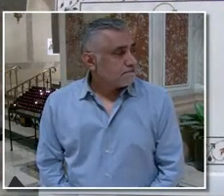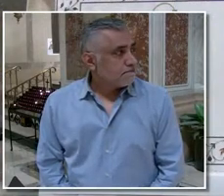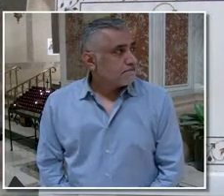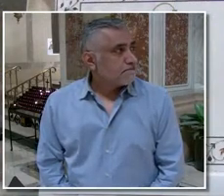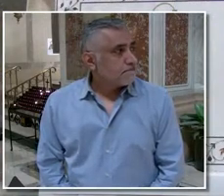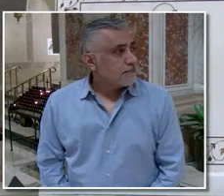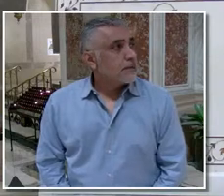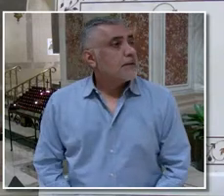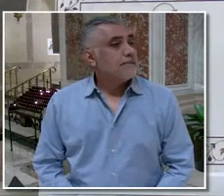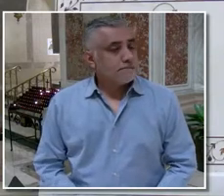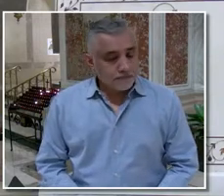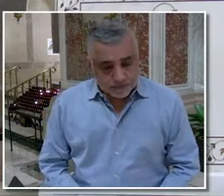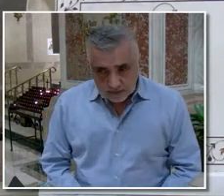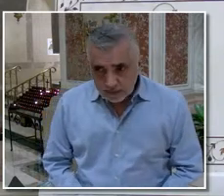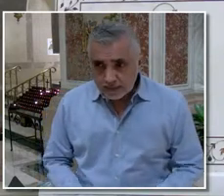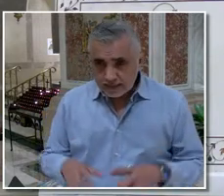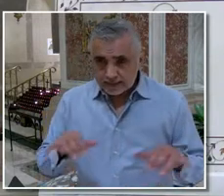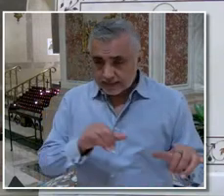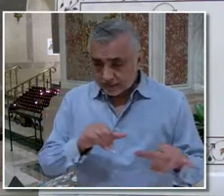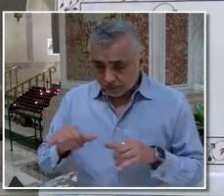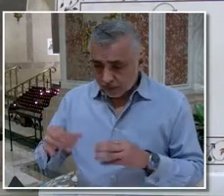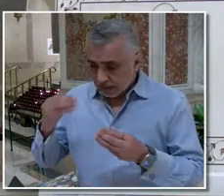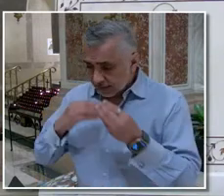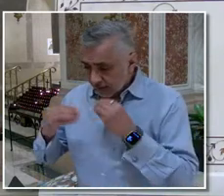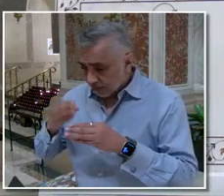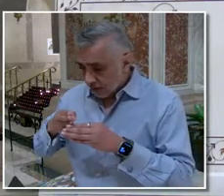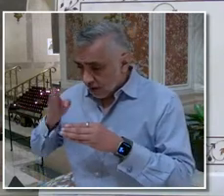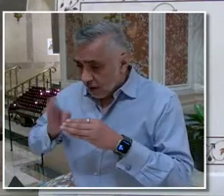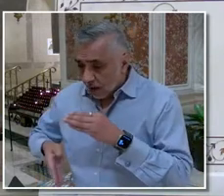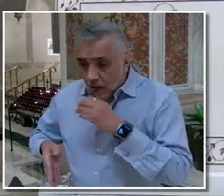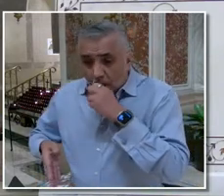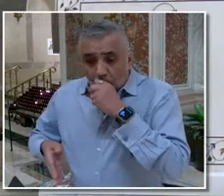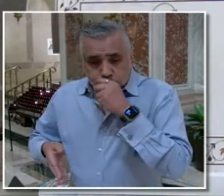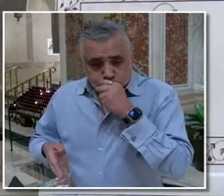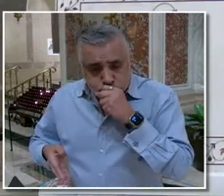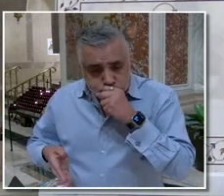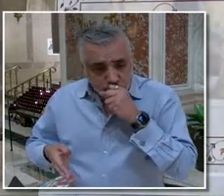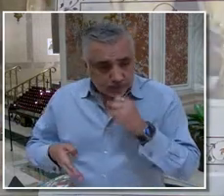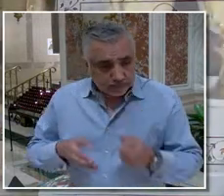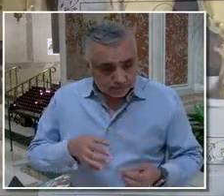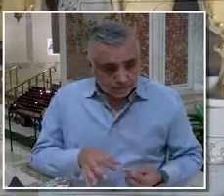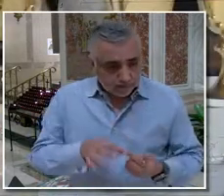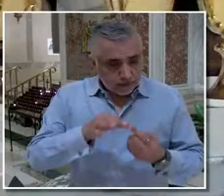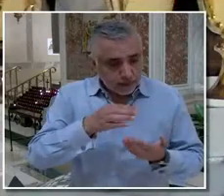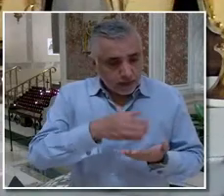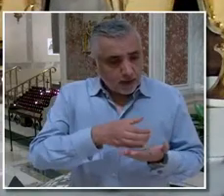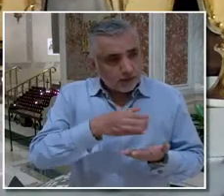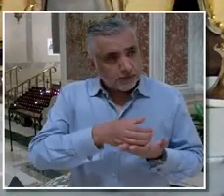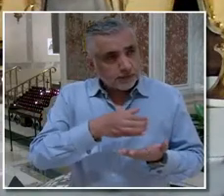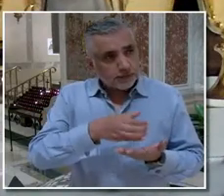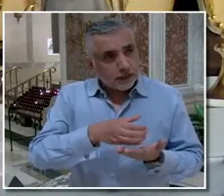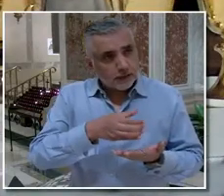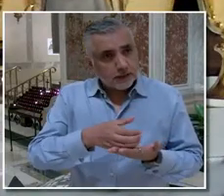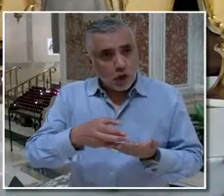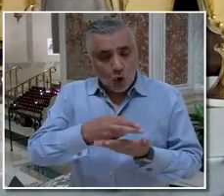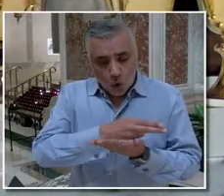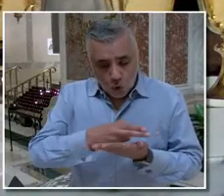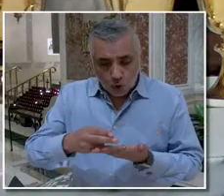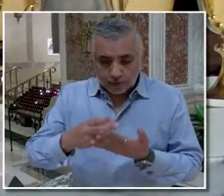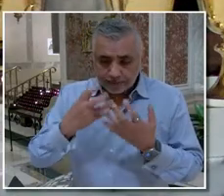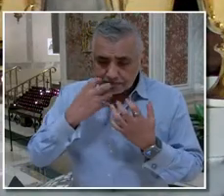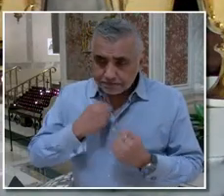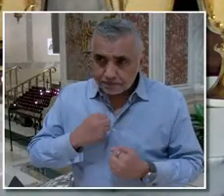In a similar manner, when supper was ended, he took this precious chalice in his holy and